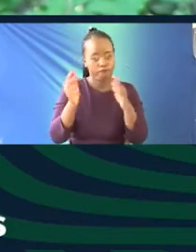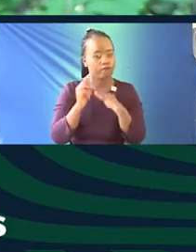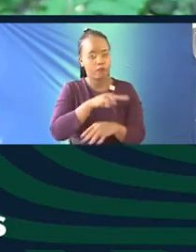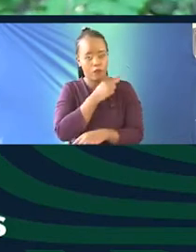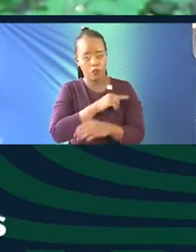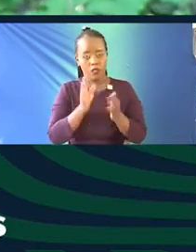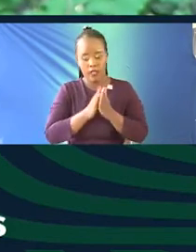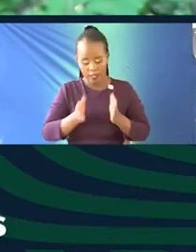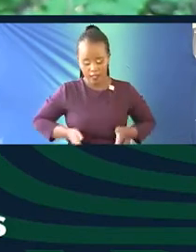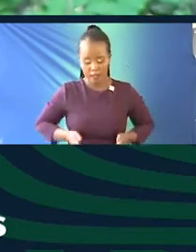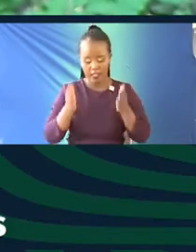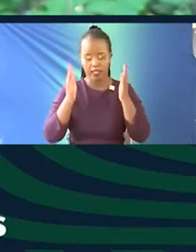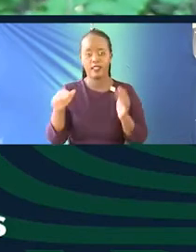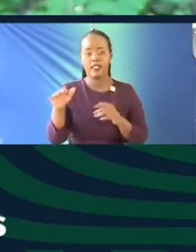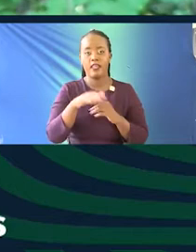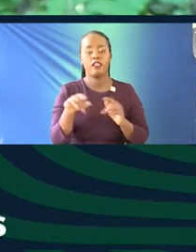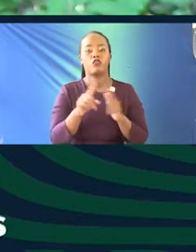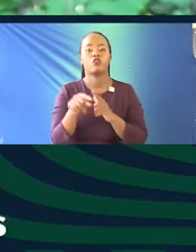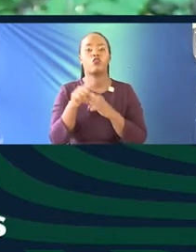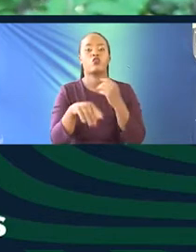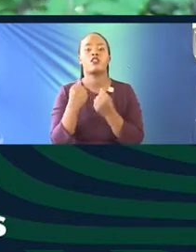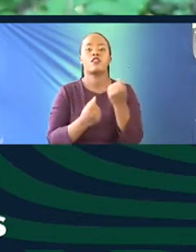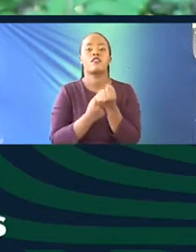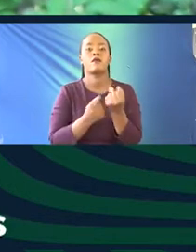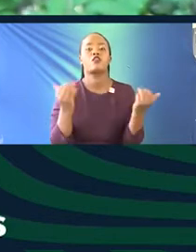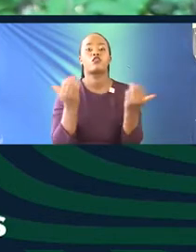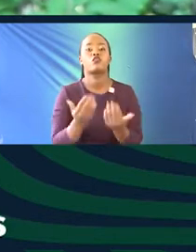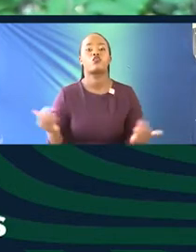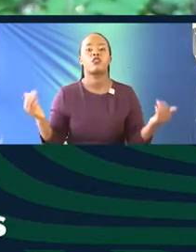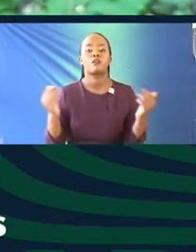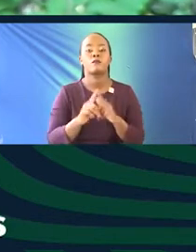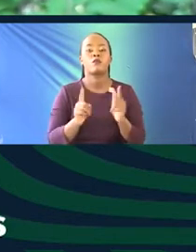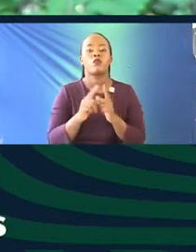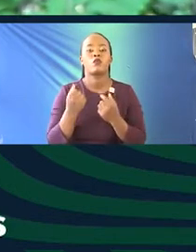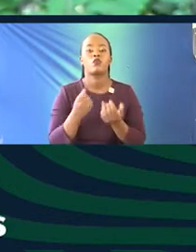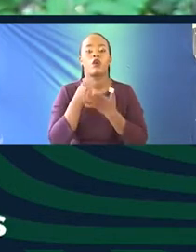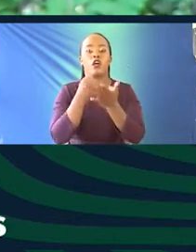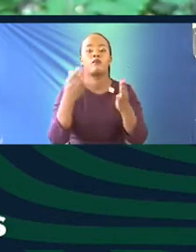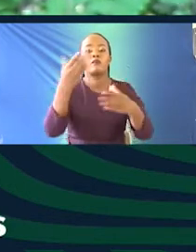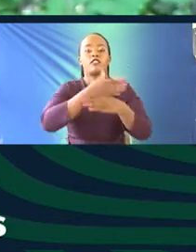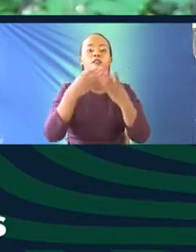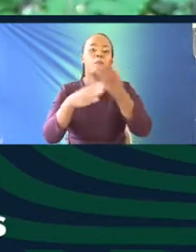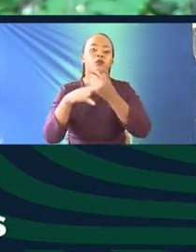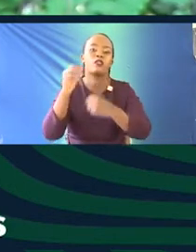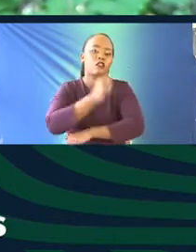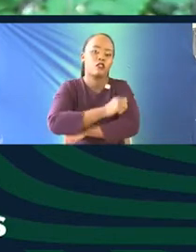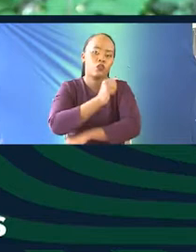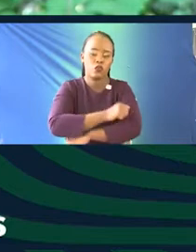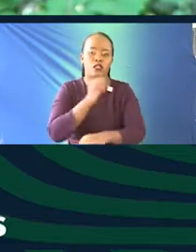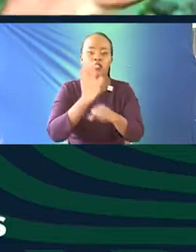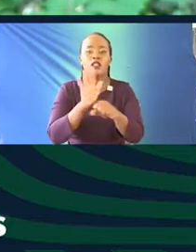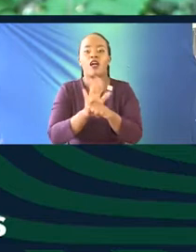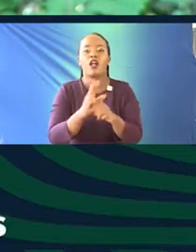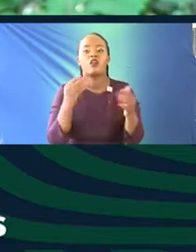and the maternity ward. We support Litain's children's home. We're also helping to build a school in Emmetiot. So a lot of our money actually